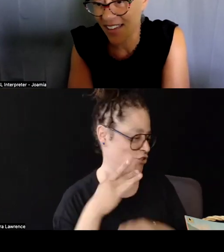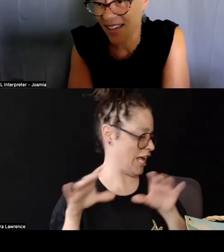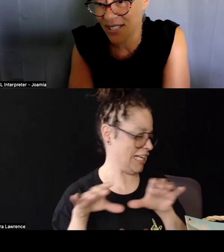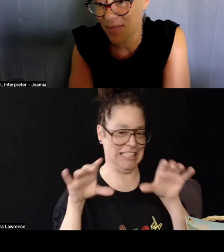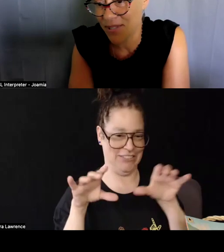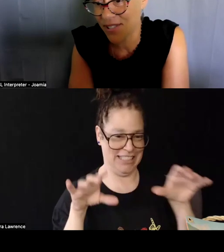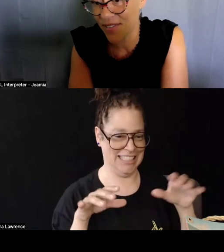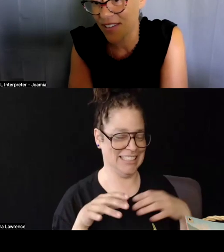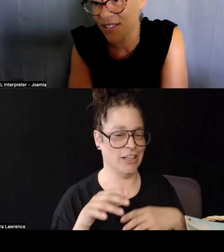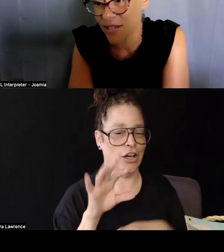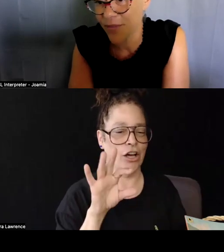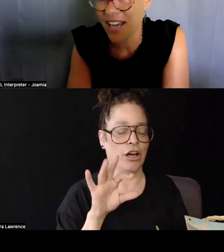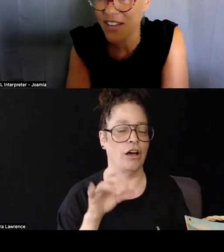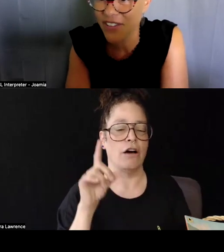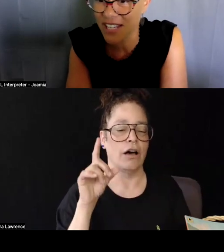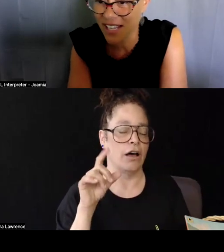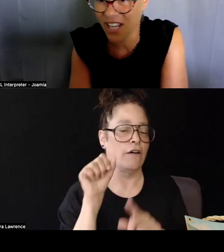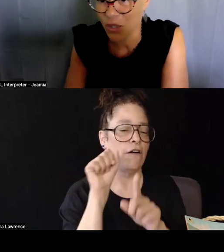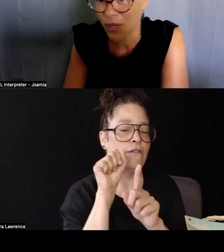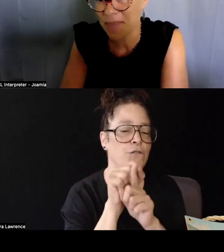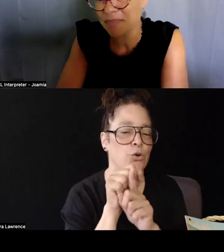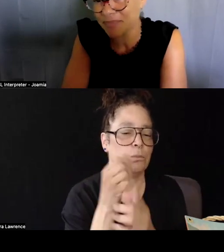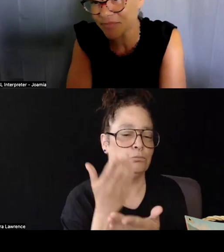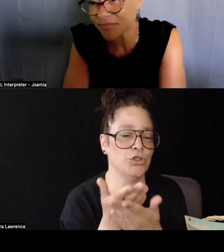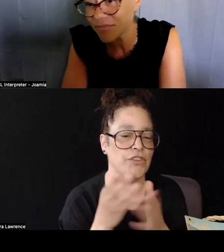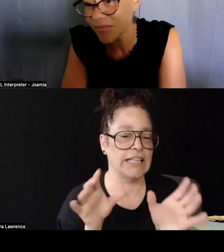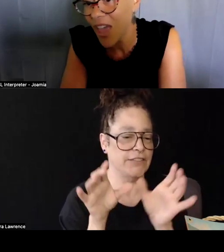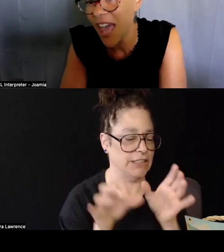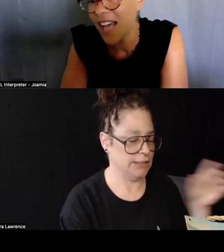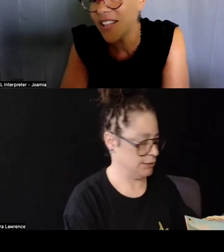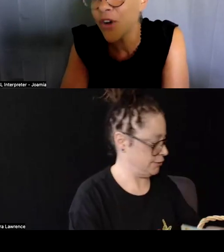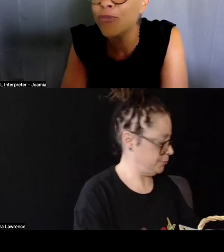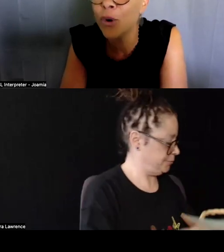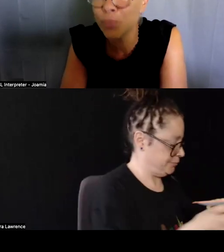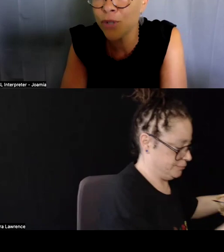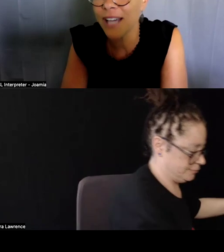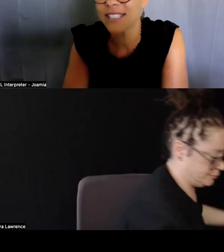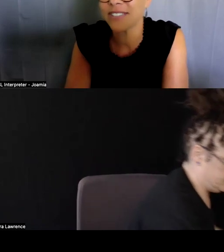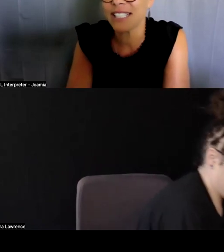ECE tips and different activities that I enjoy. These are foolproof activities.